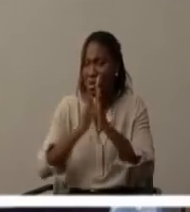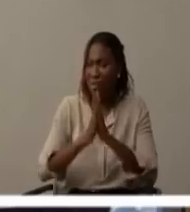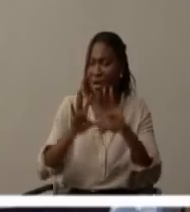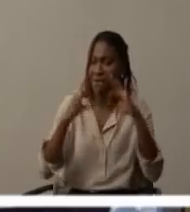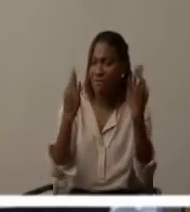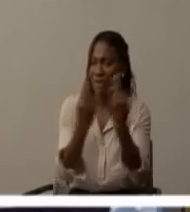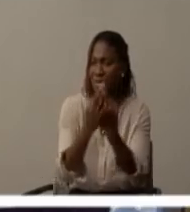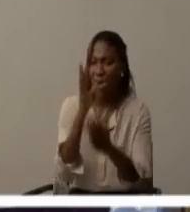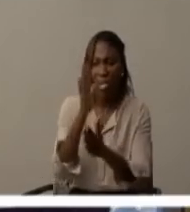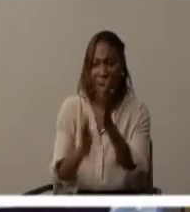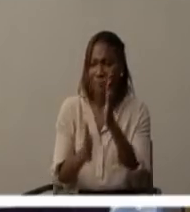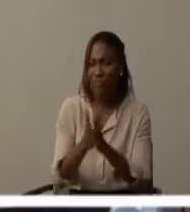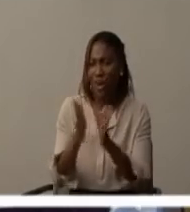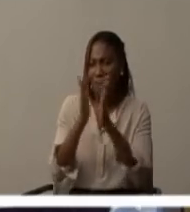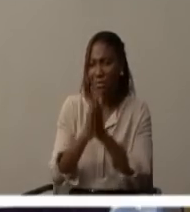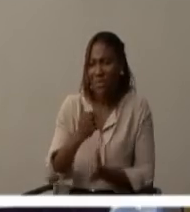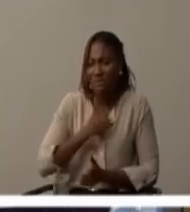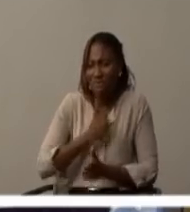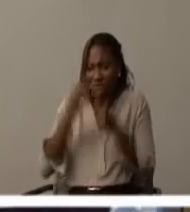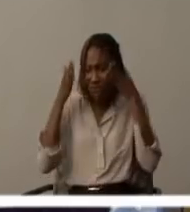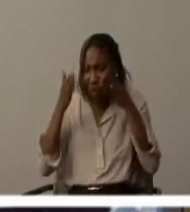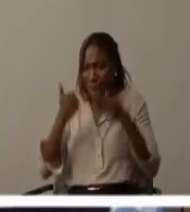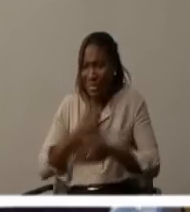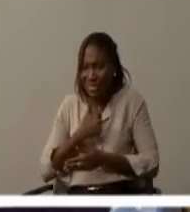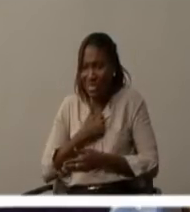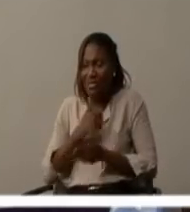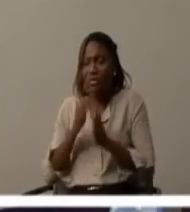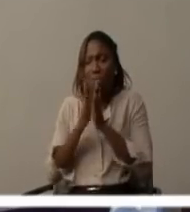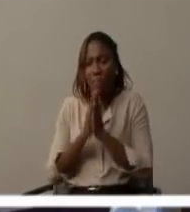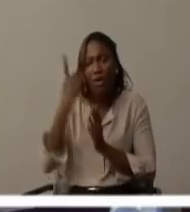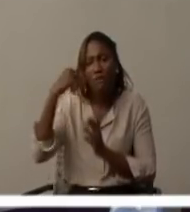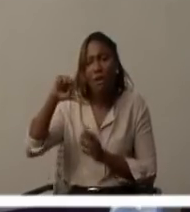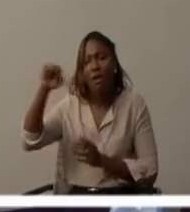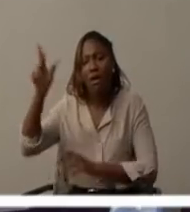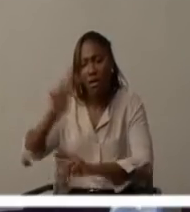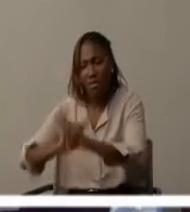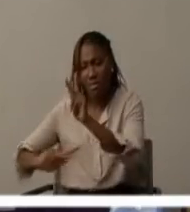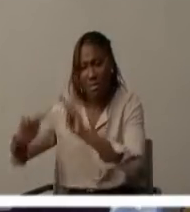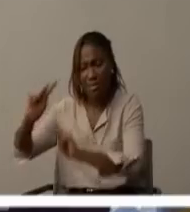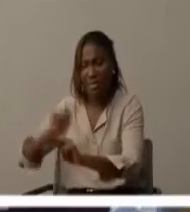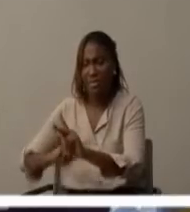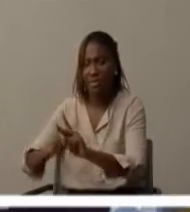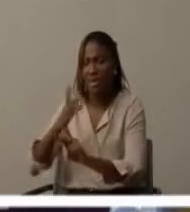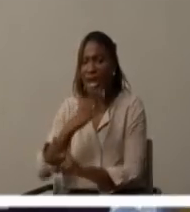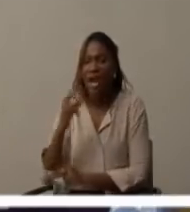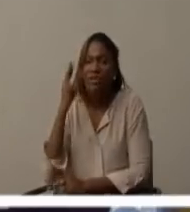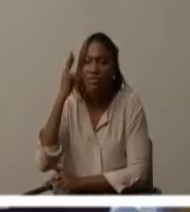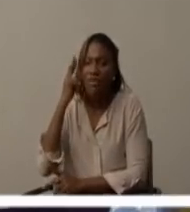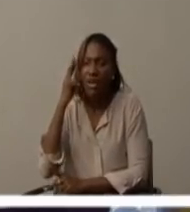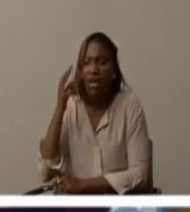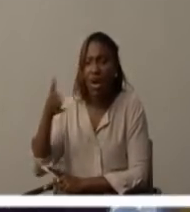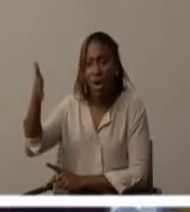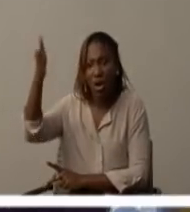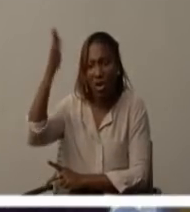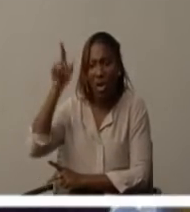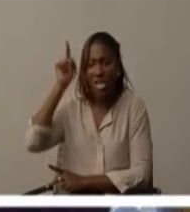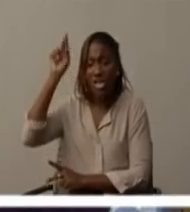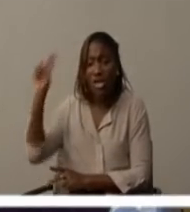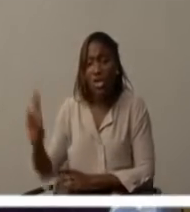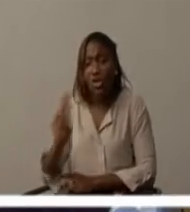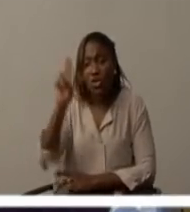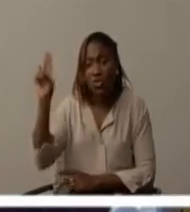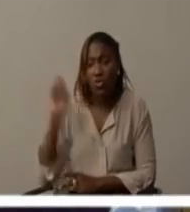Let's move it to other people. And in moving it to other people, let us recognize that that God will use us as a channel